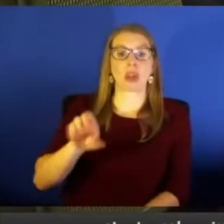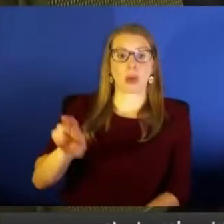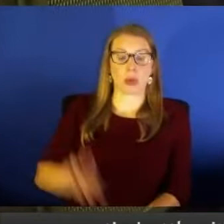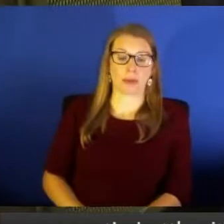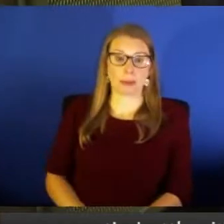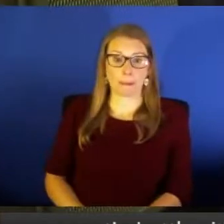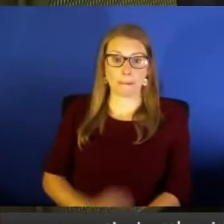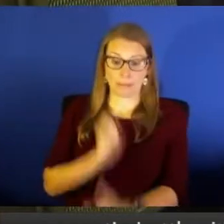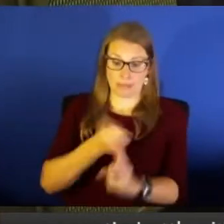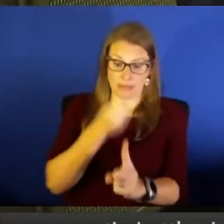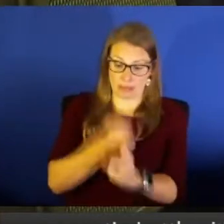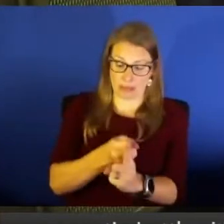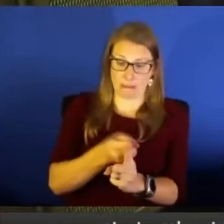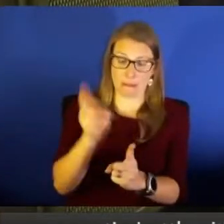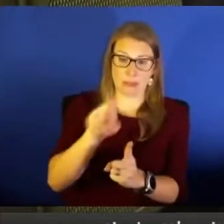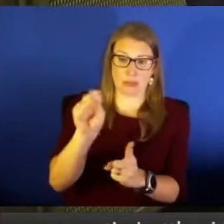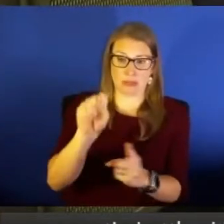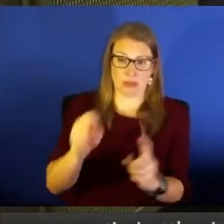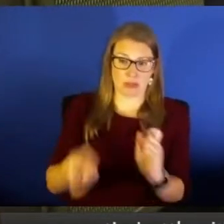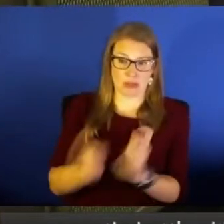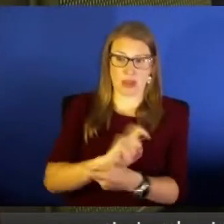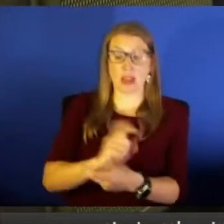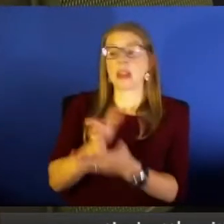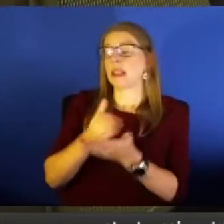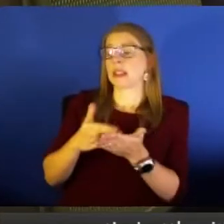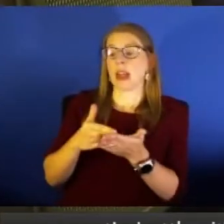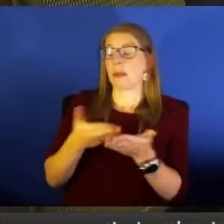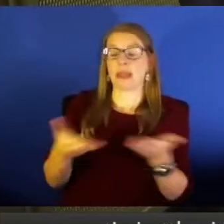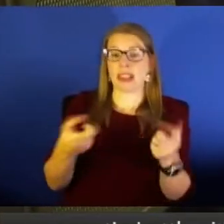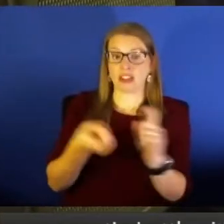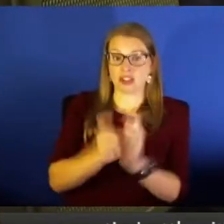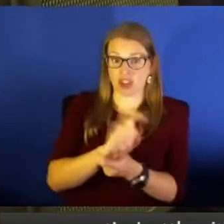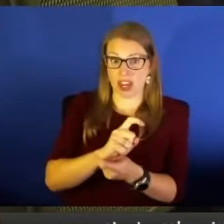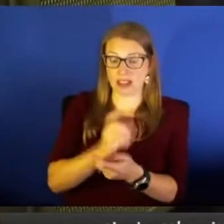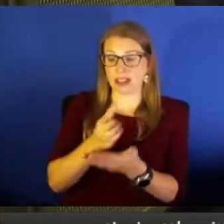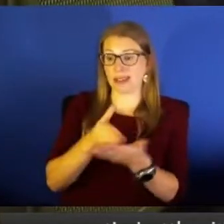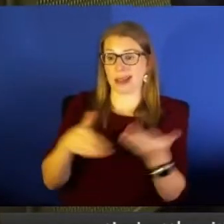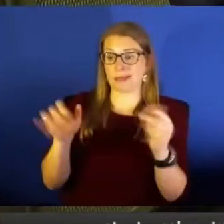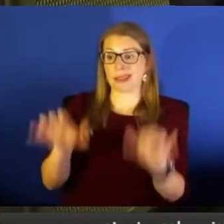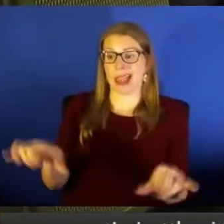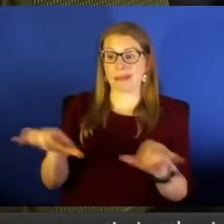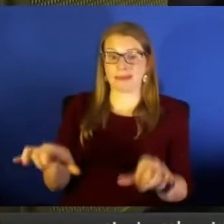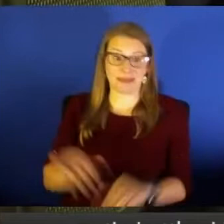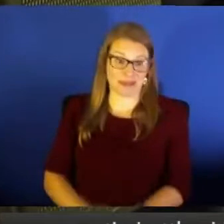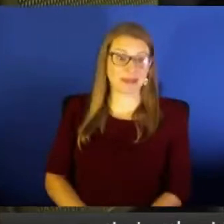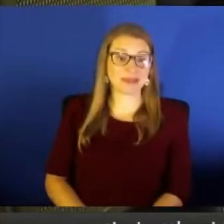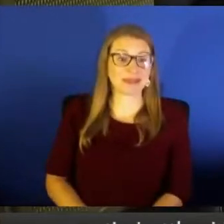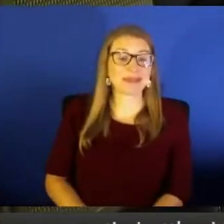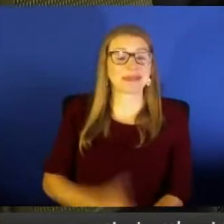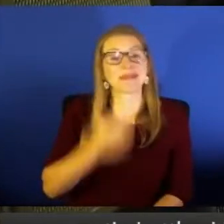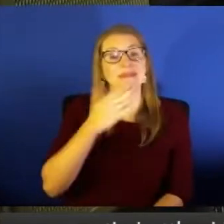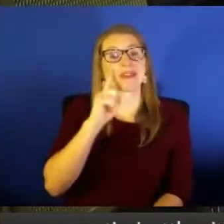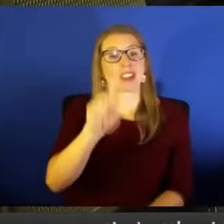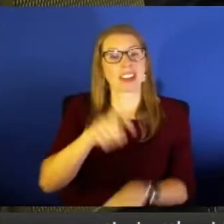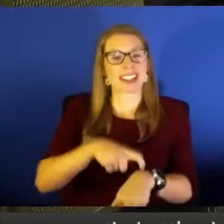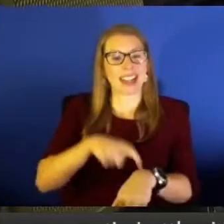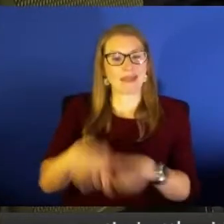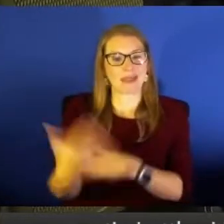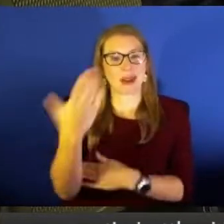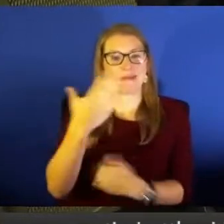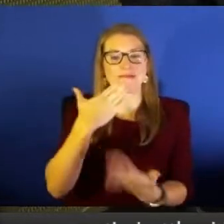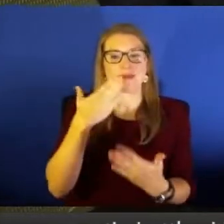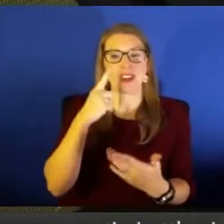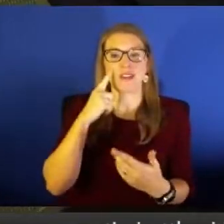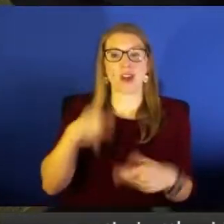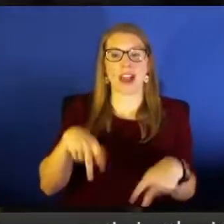just enormous. So some things change and some things Yeah, stay the indeed same, they right? do. That's right. Matt, thank you so much for your time this morning. We appreciate it, and thank you for letting us welcome. be here.